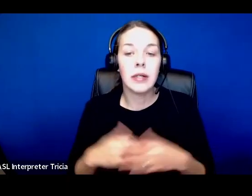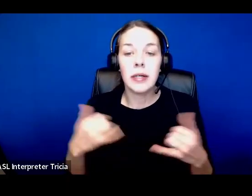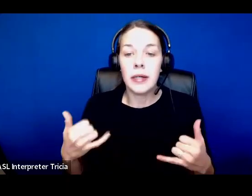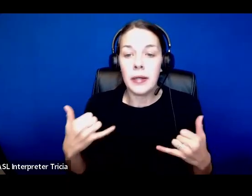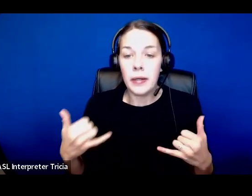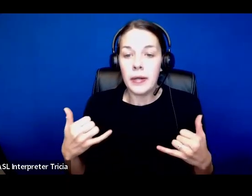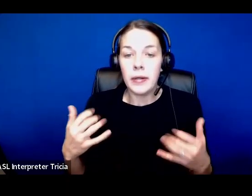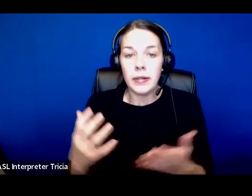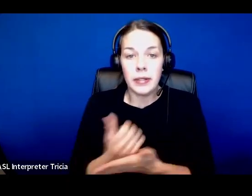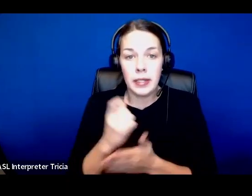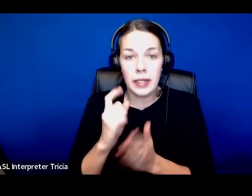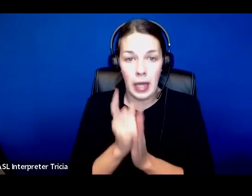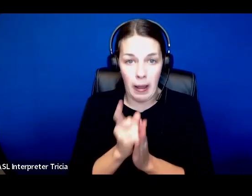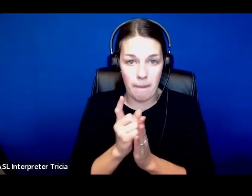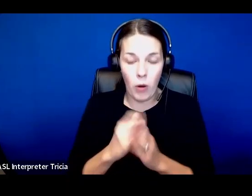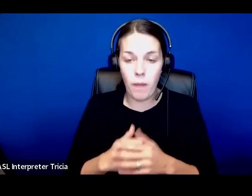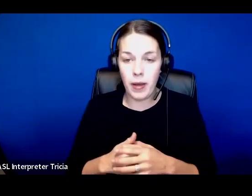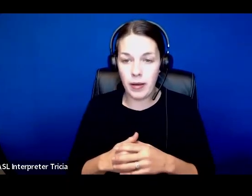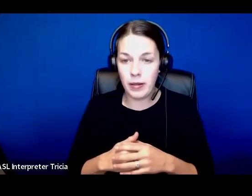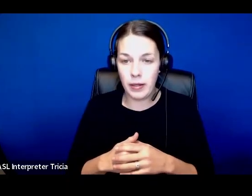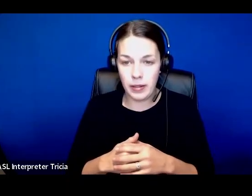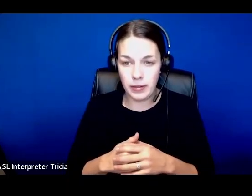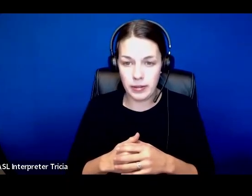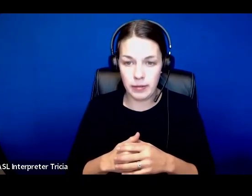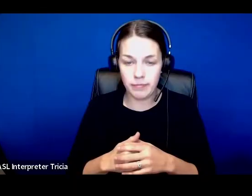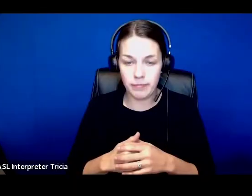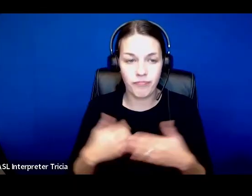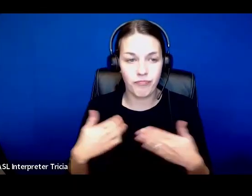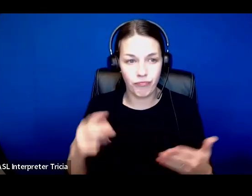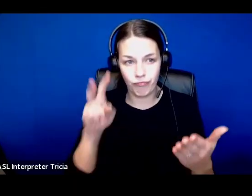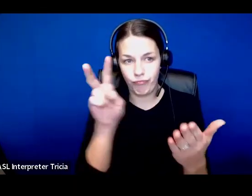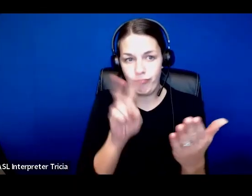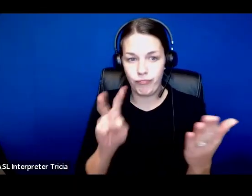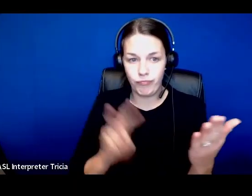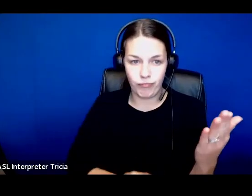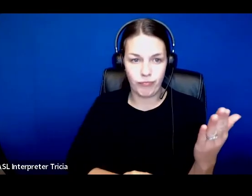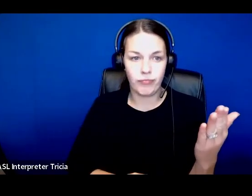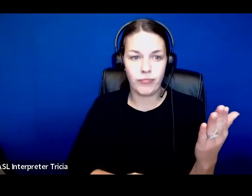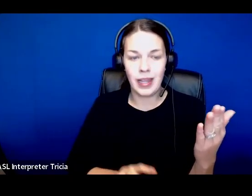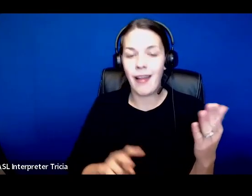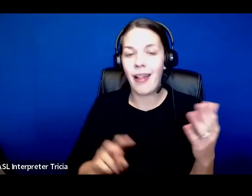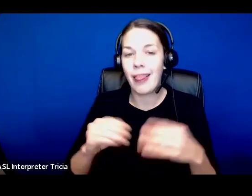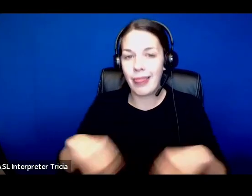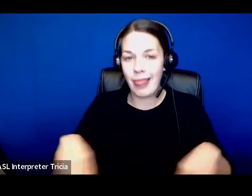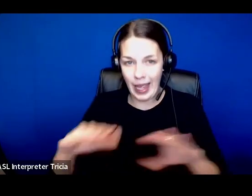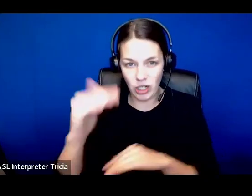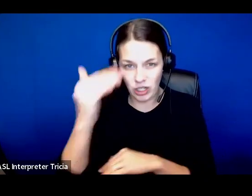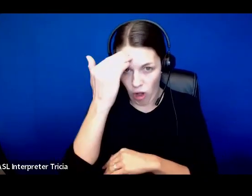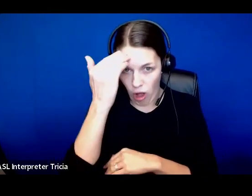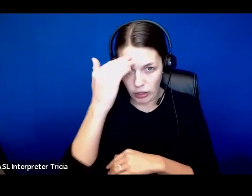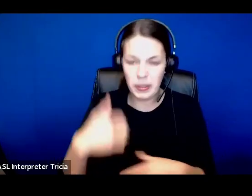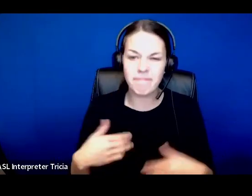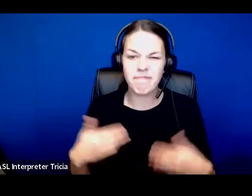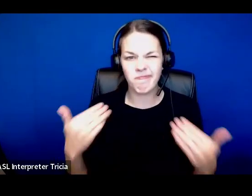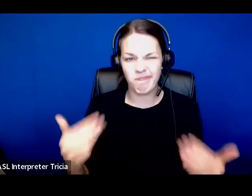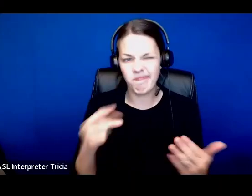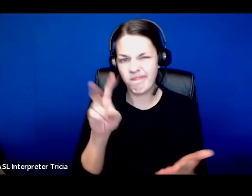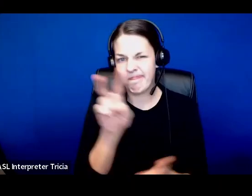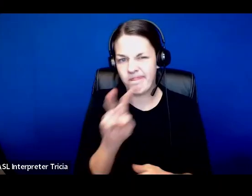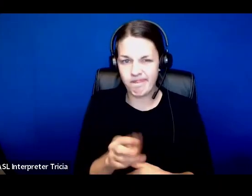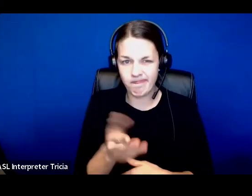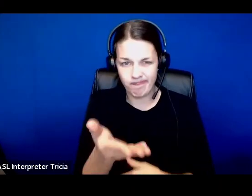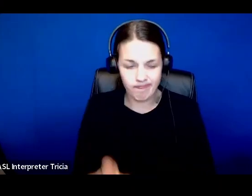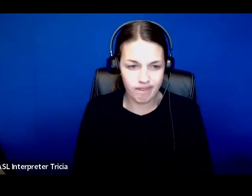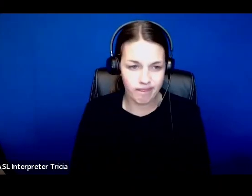like to take a moment to read our Arrowhead Area Agency on Aging land acknowledgement. As